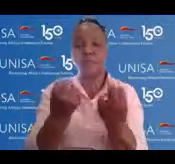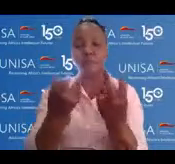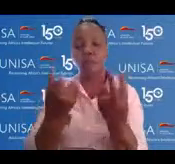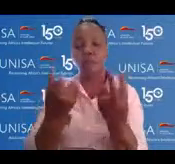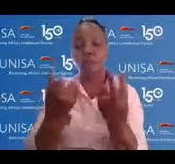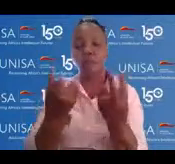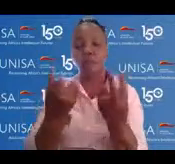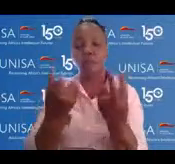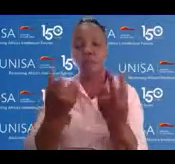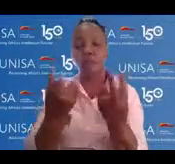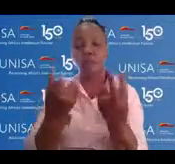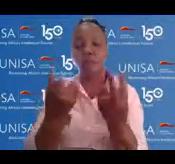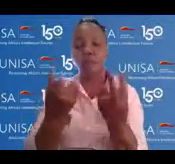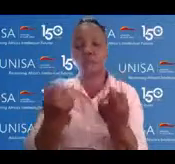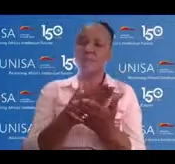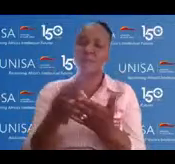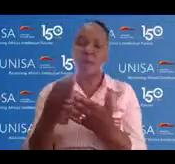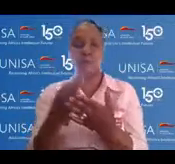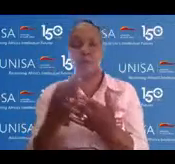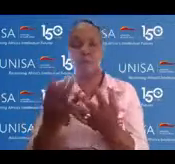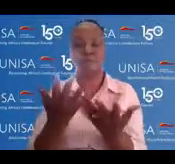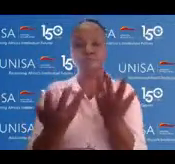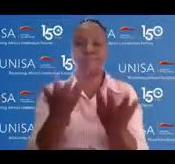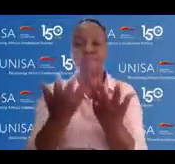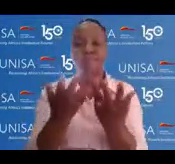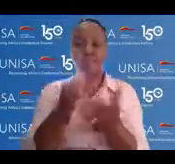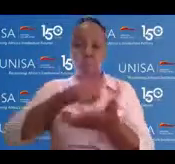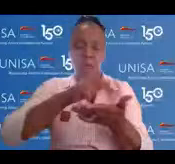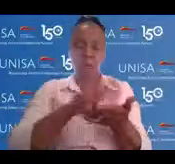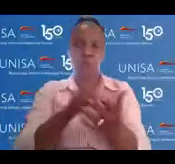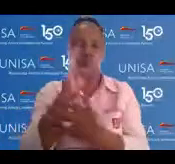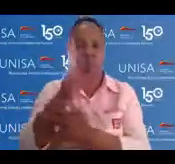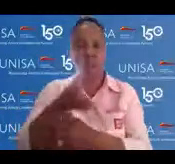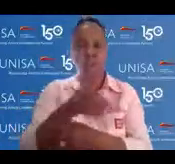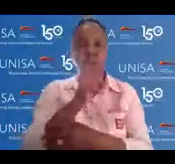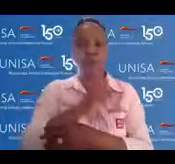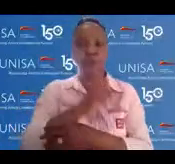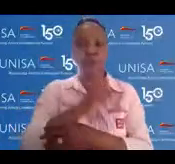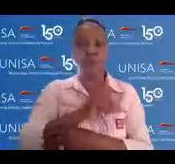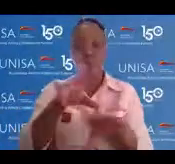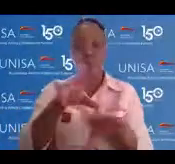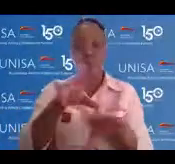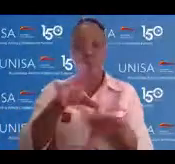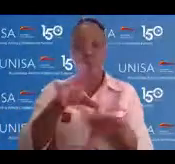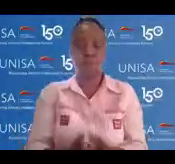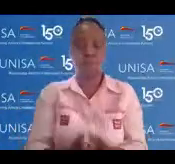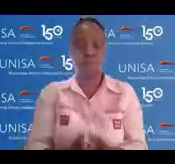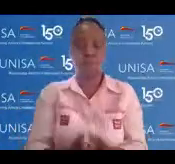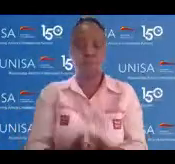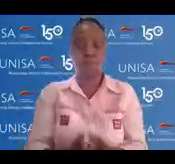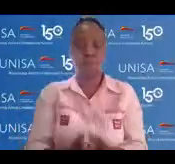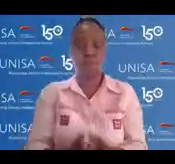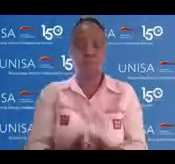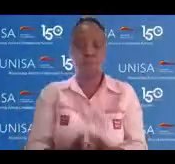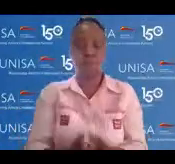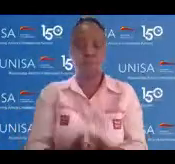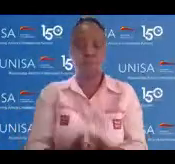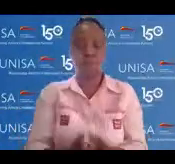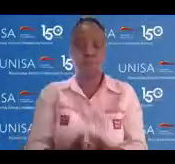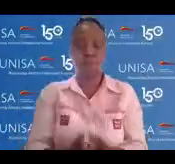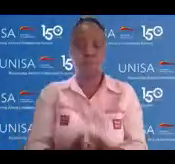of the apps you're going to use for the exam. Always make sure it has access to the